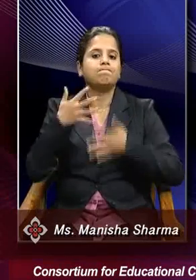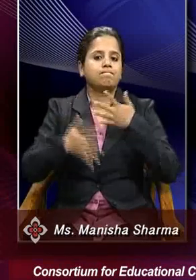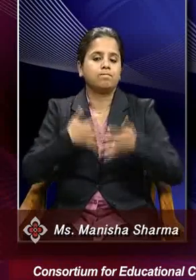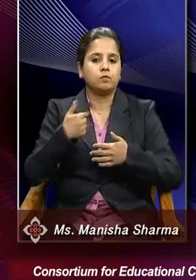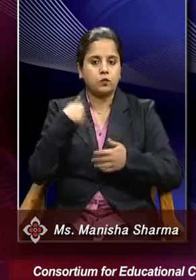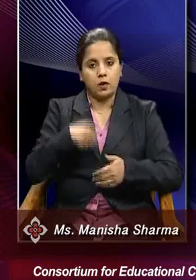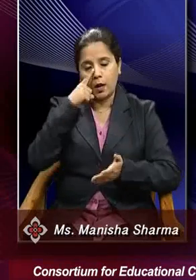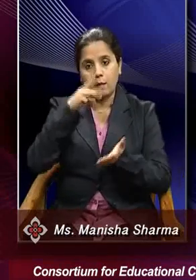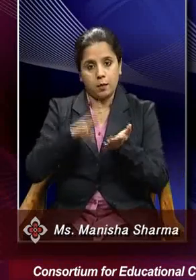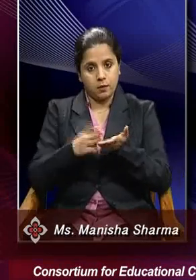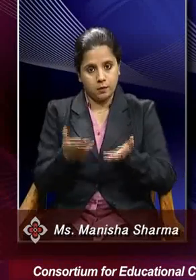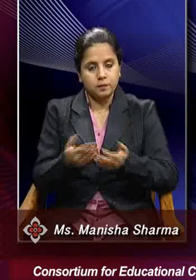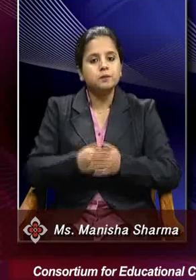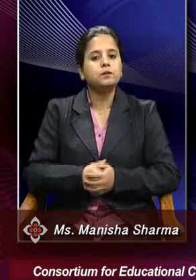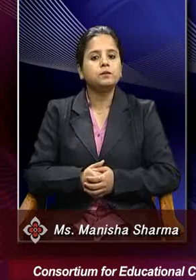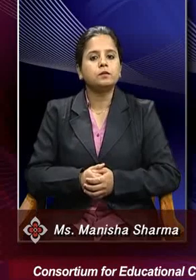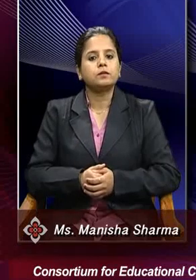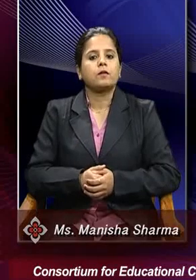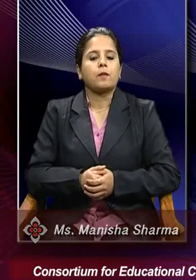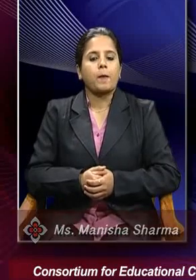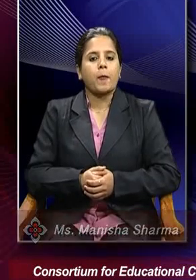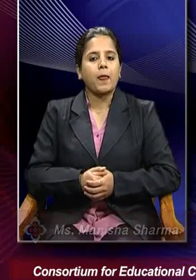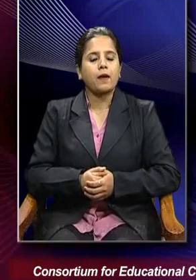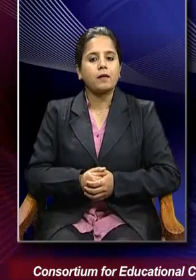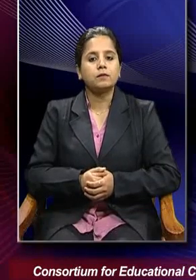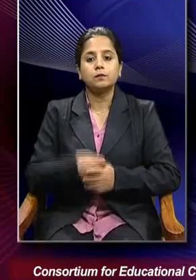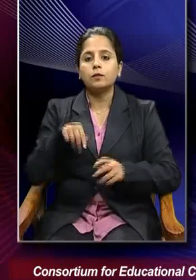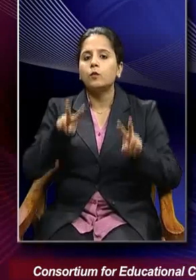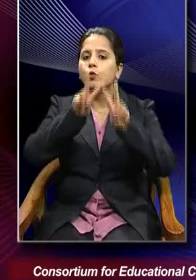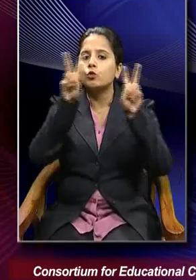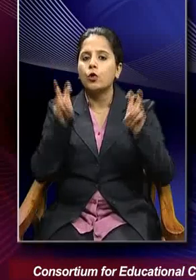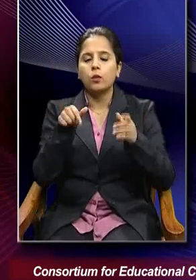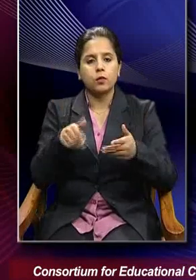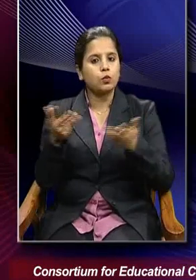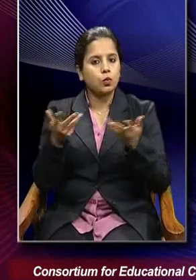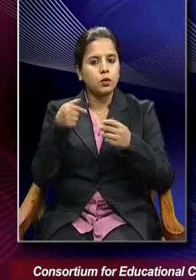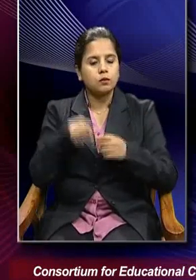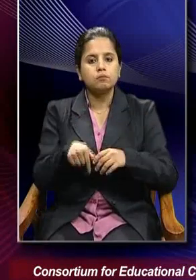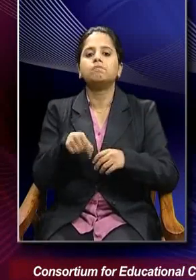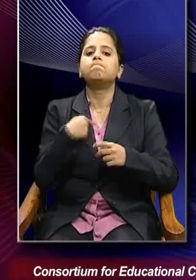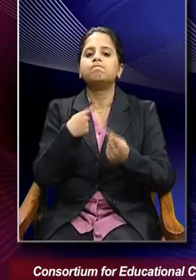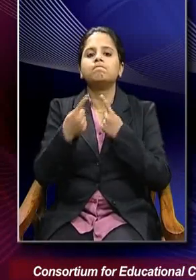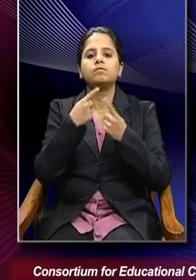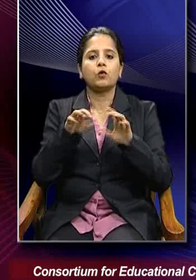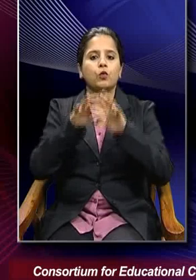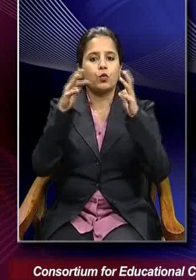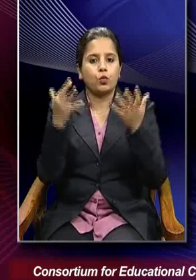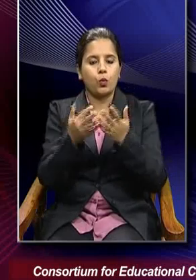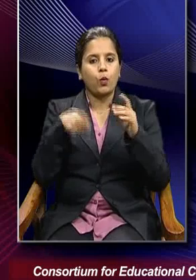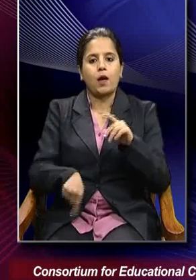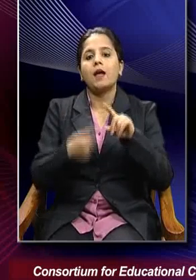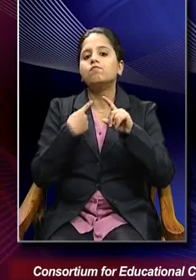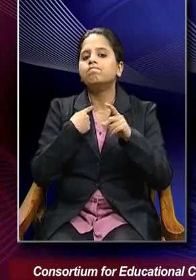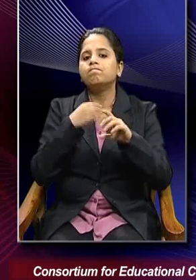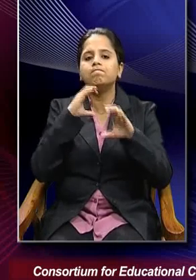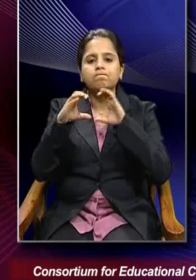Madam Manisha Sharma ji. The topic of analysis is World